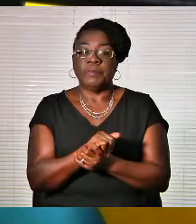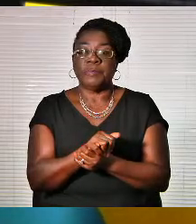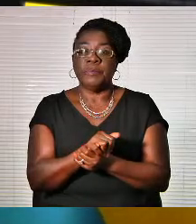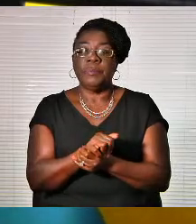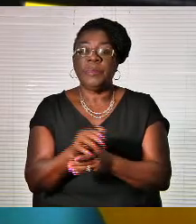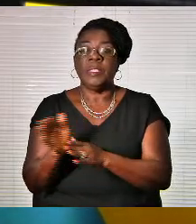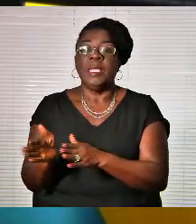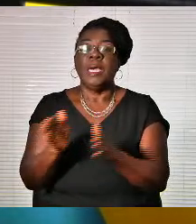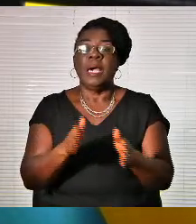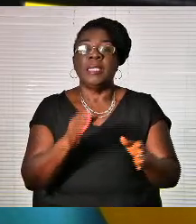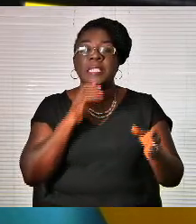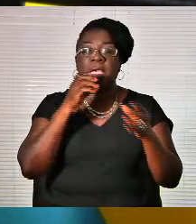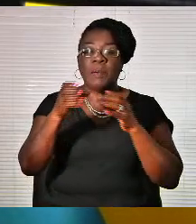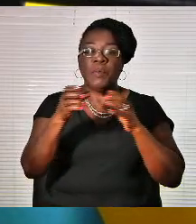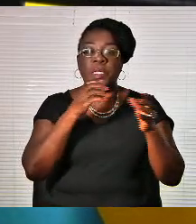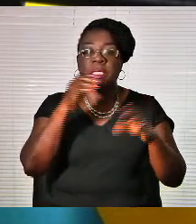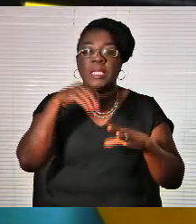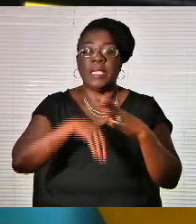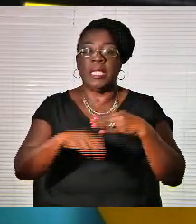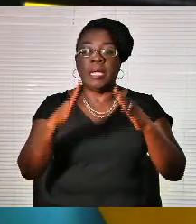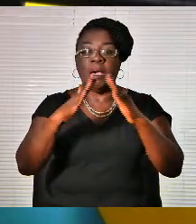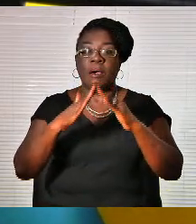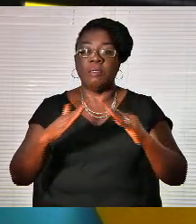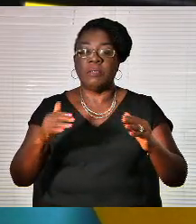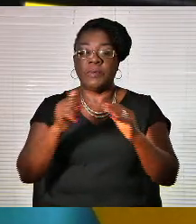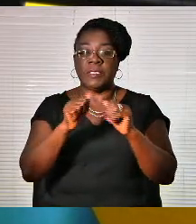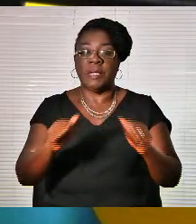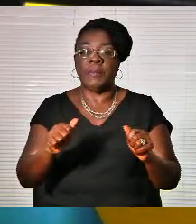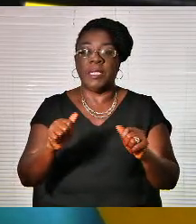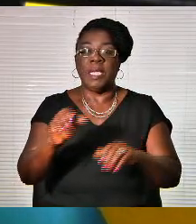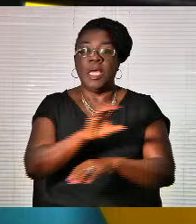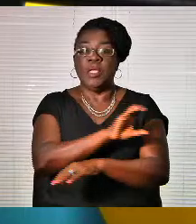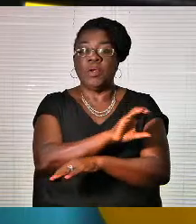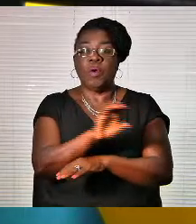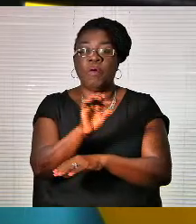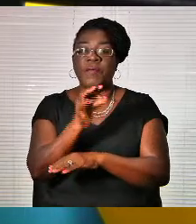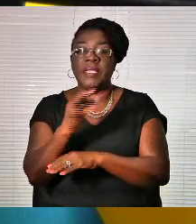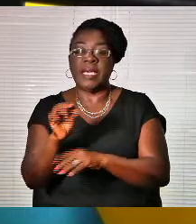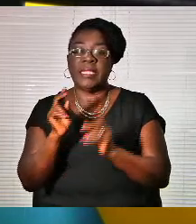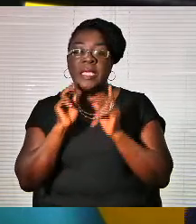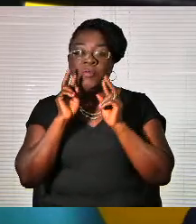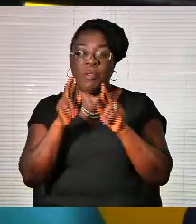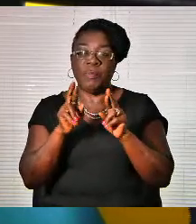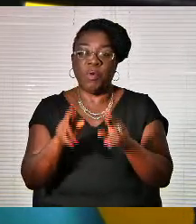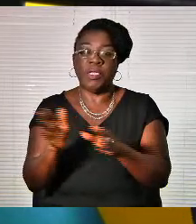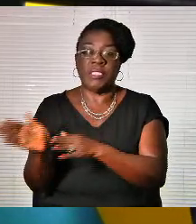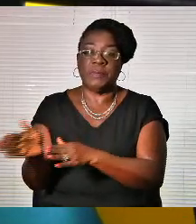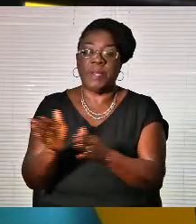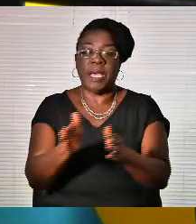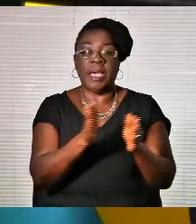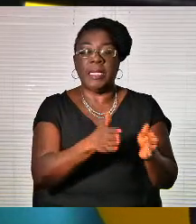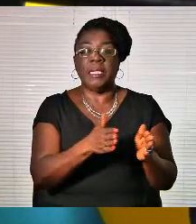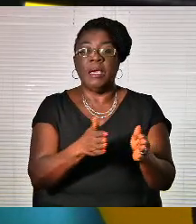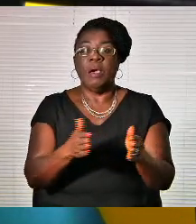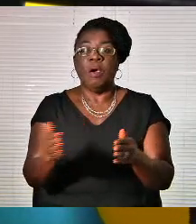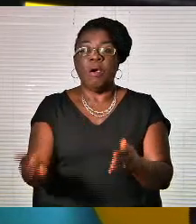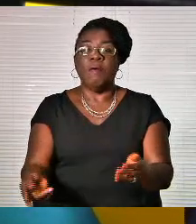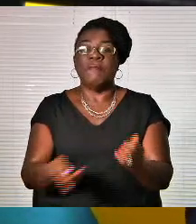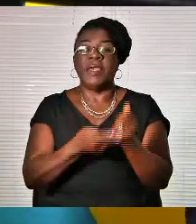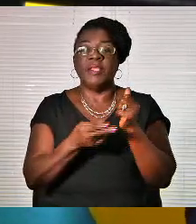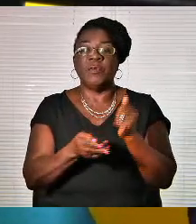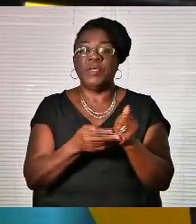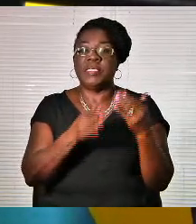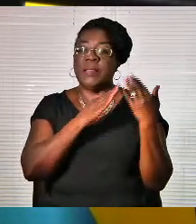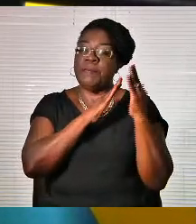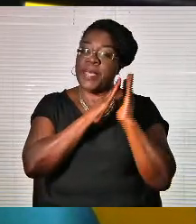As I communicated in the House of Assembly last Wednesday, the COVID-19 response strategy of increasing bed